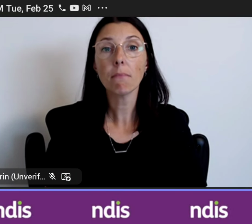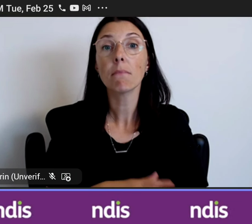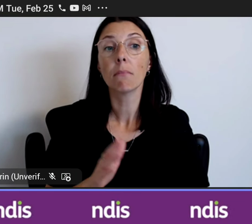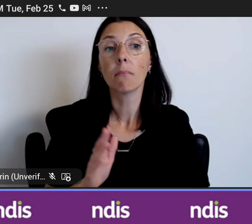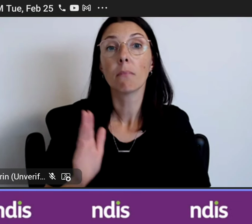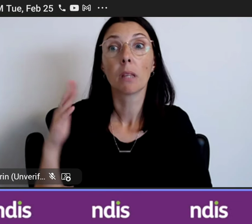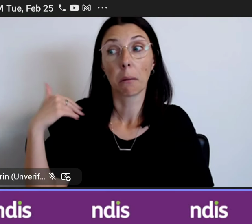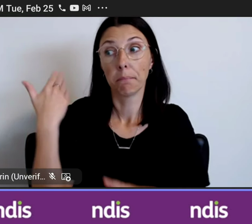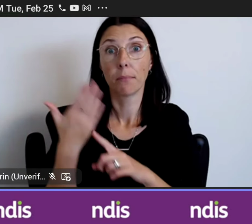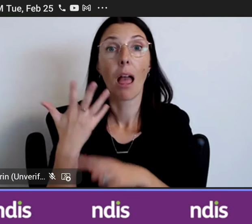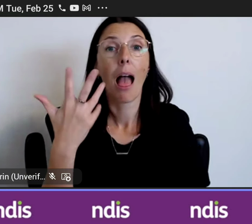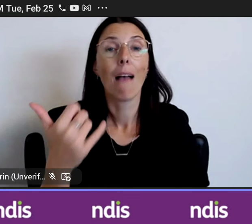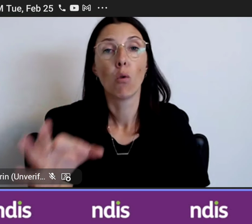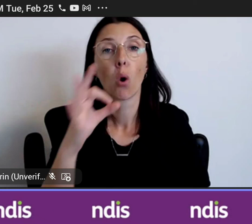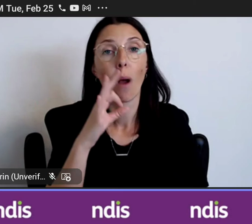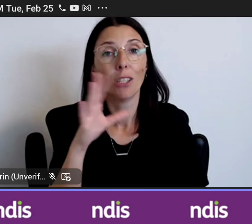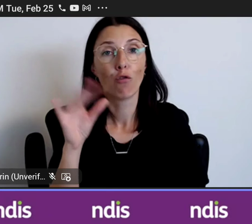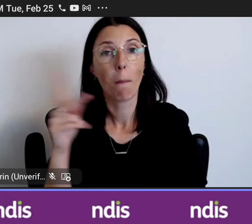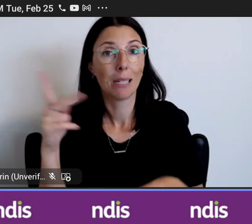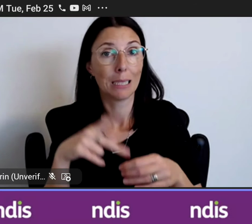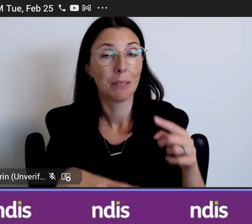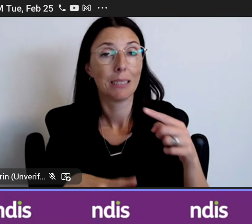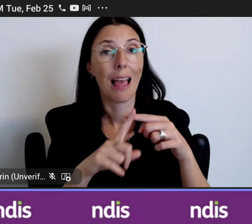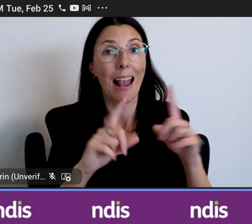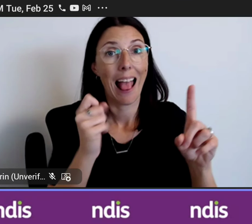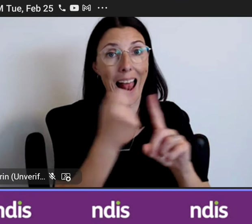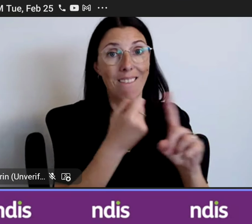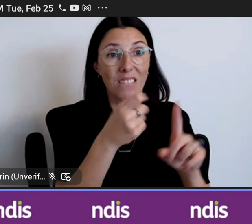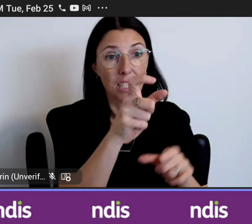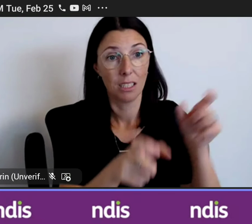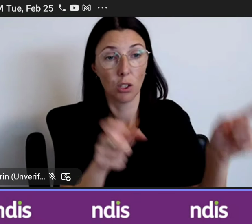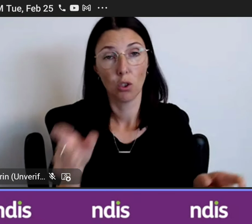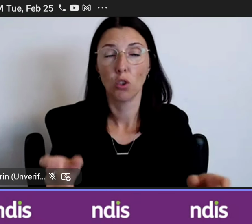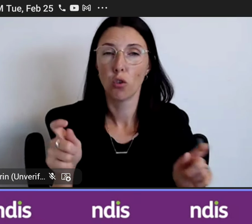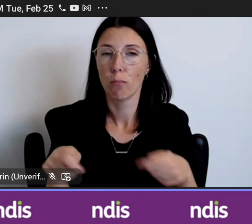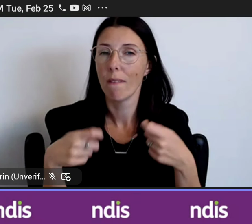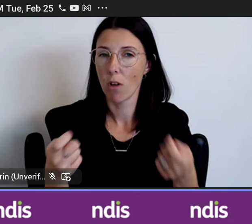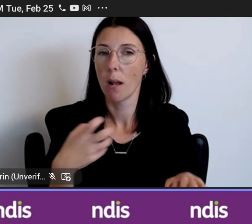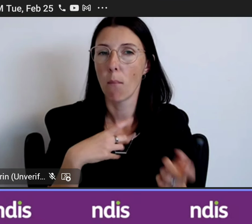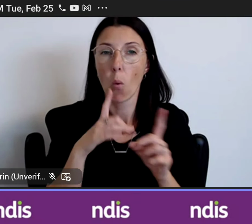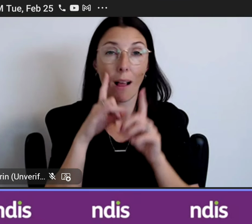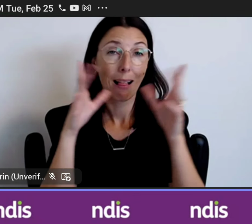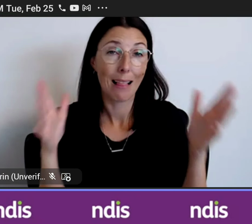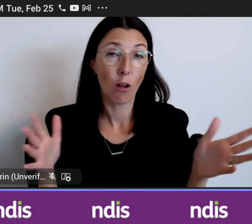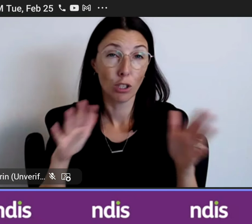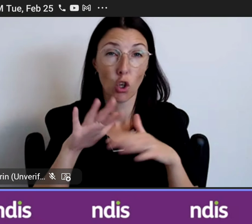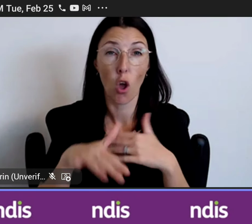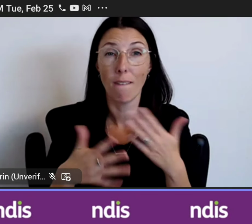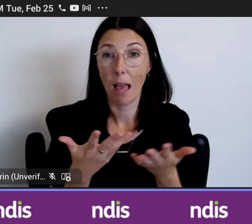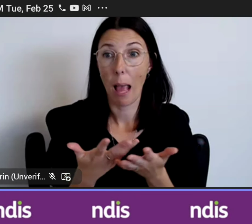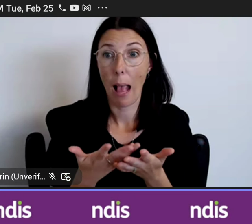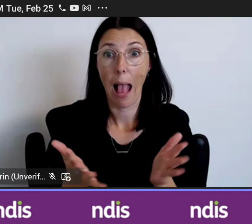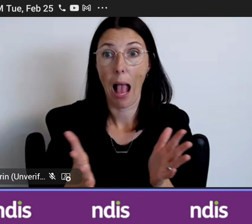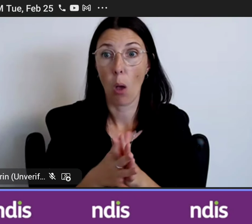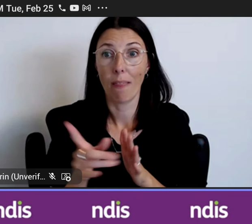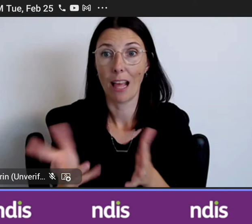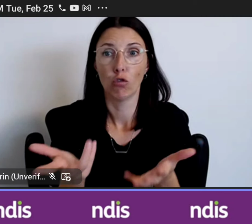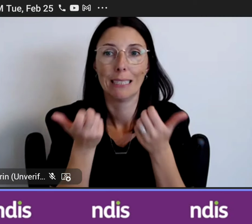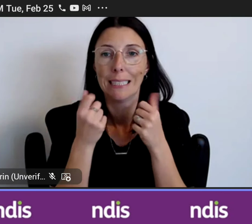and advocates to have more clarity and more transparency about the basis of their access to the